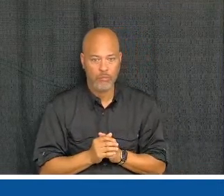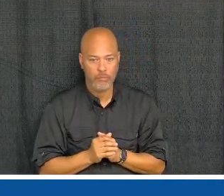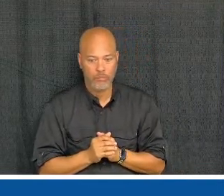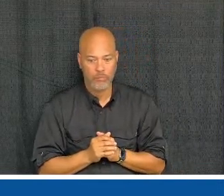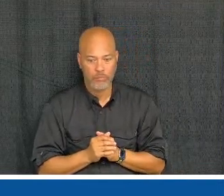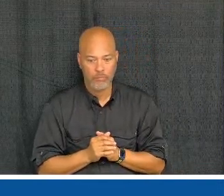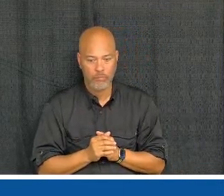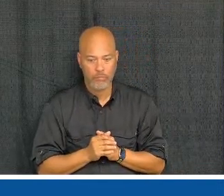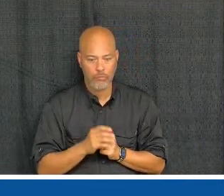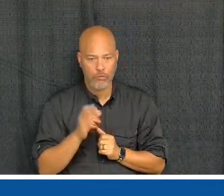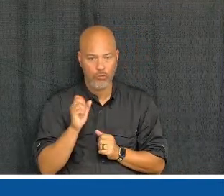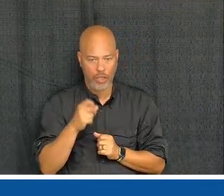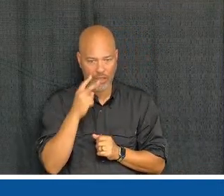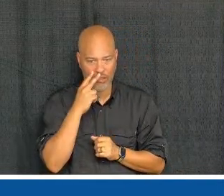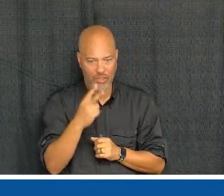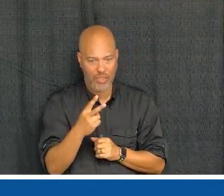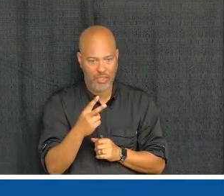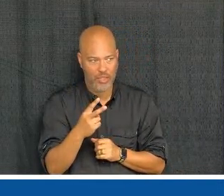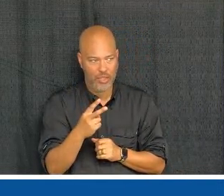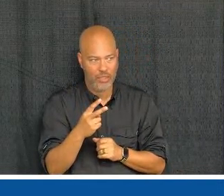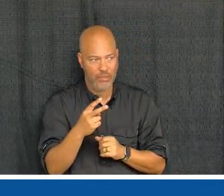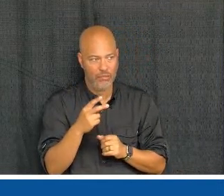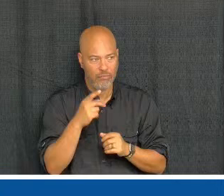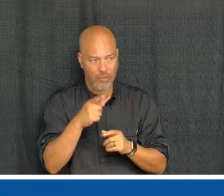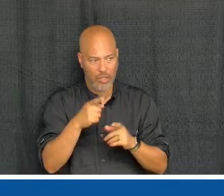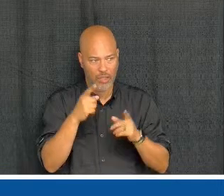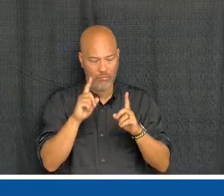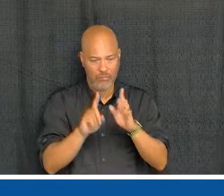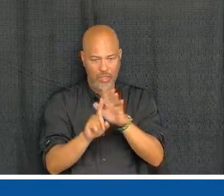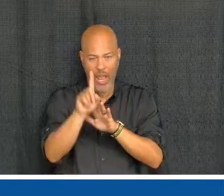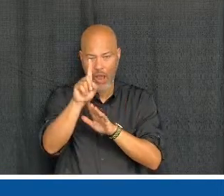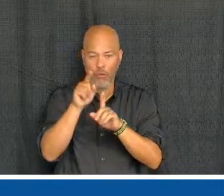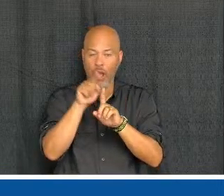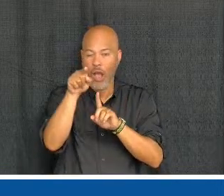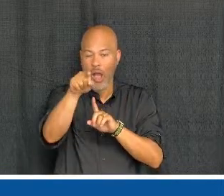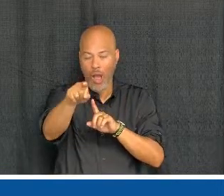You can kind of see the towers out there in the distance.